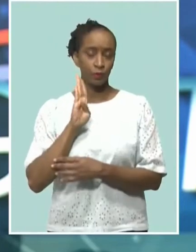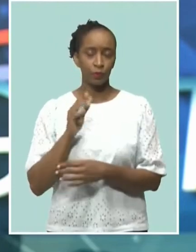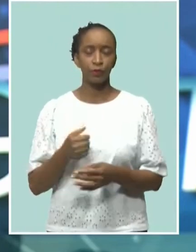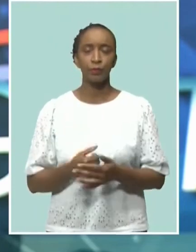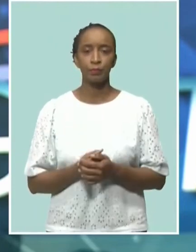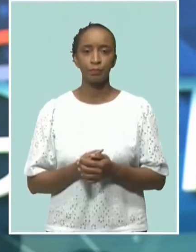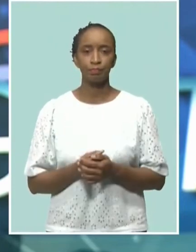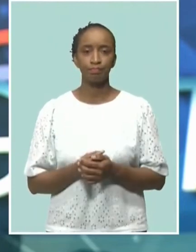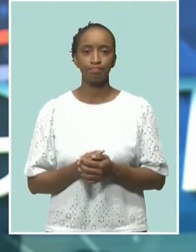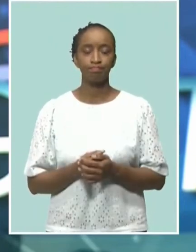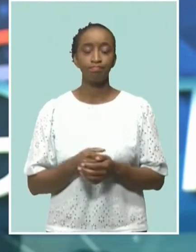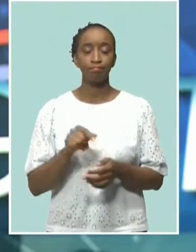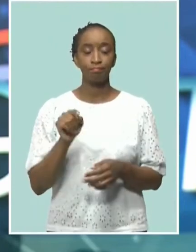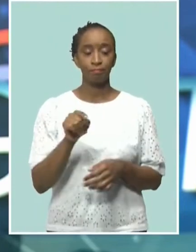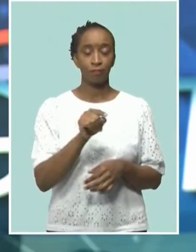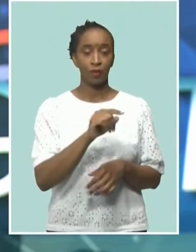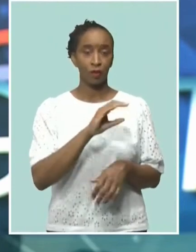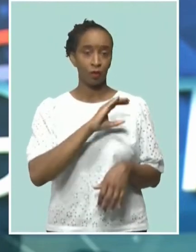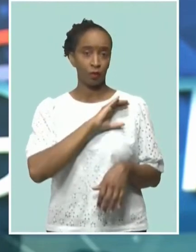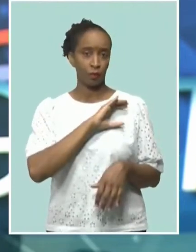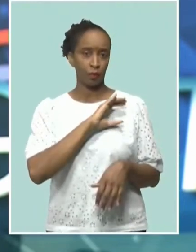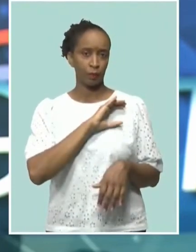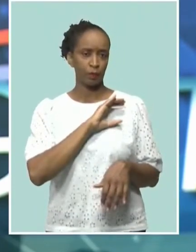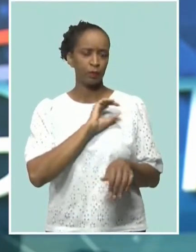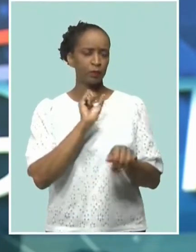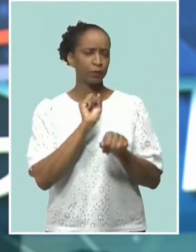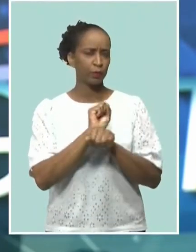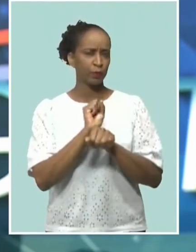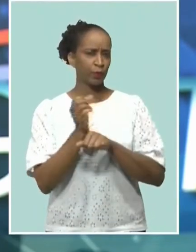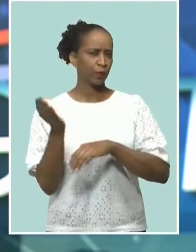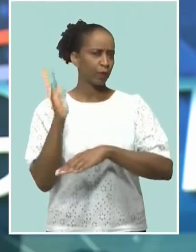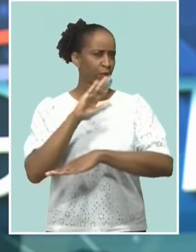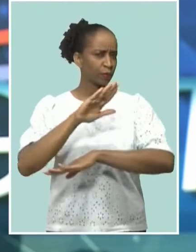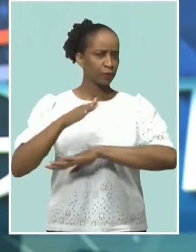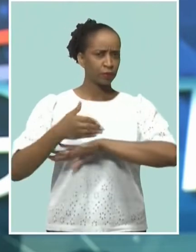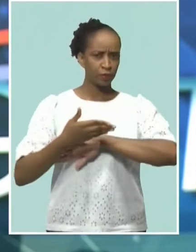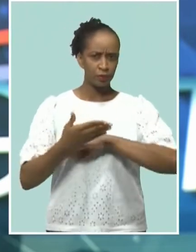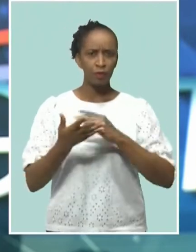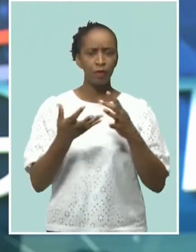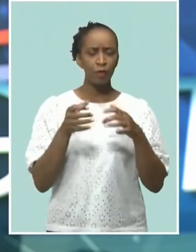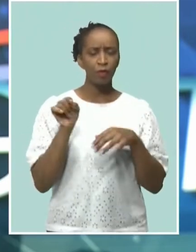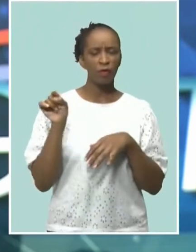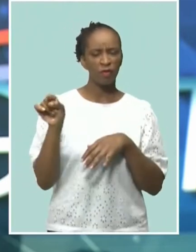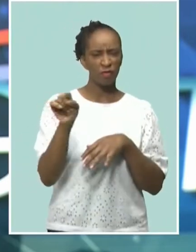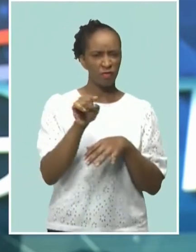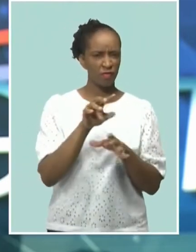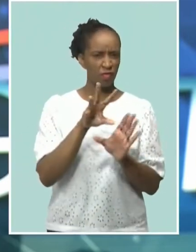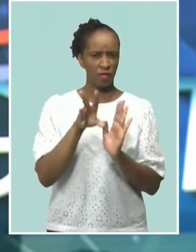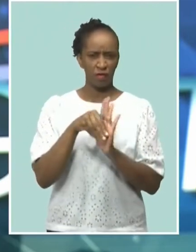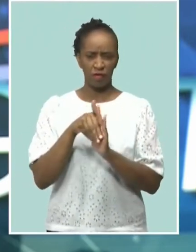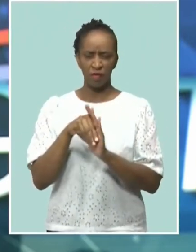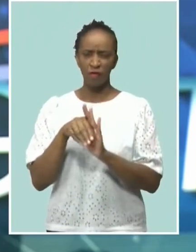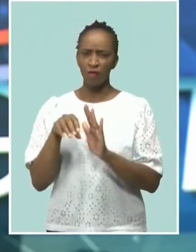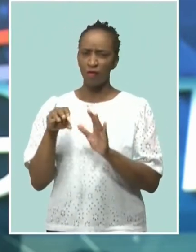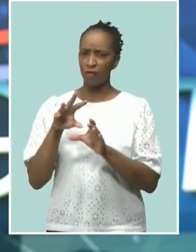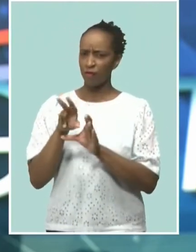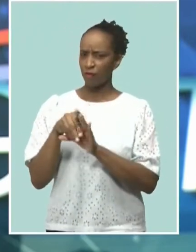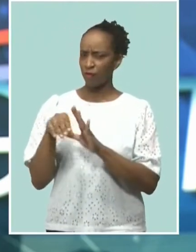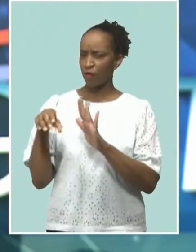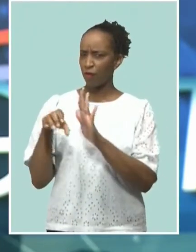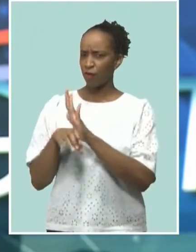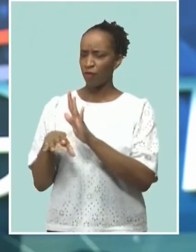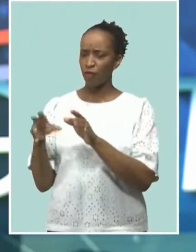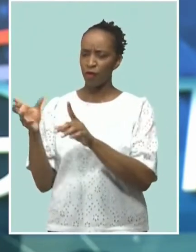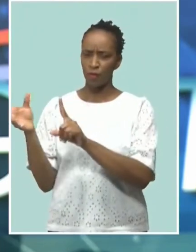Local police officers are working around the clock to bring hundreds of offenders to justice, but some of their efforts seem to be going in